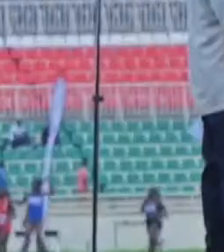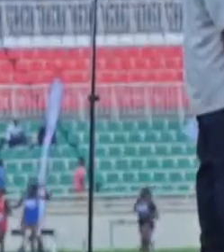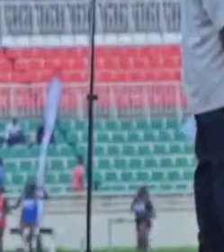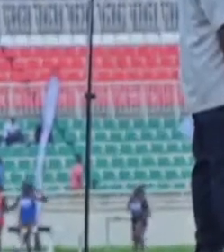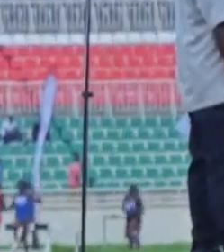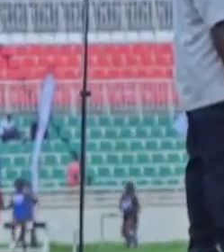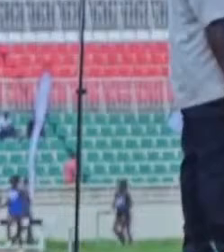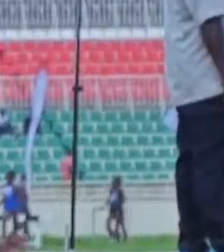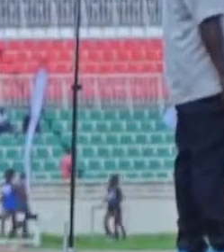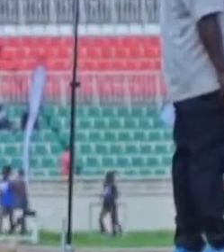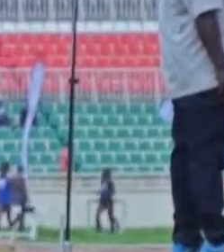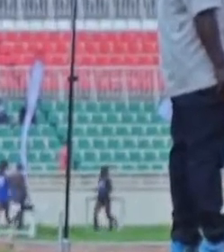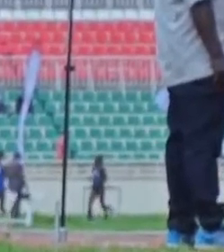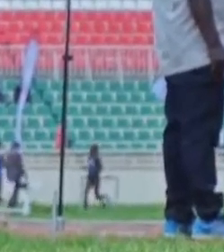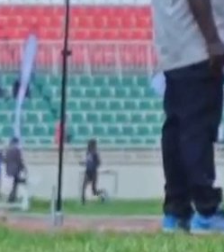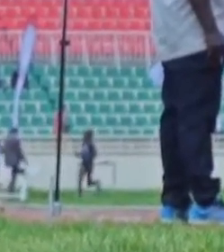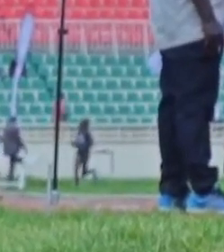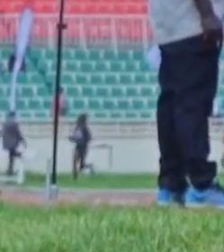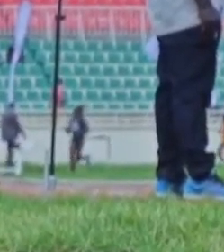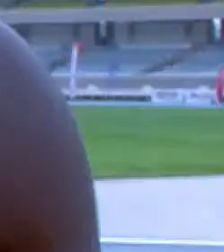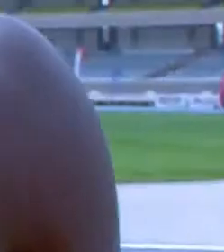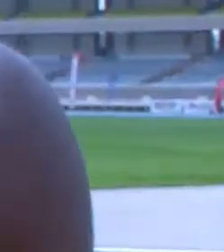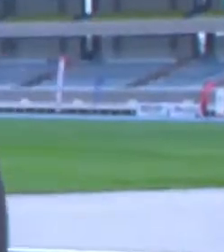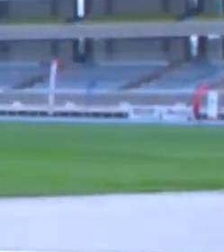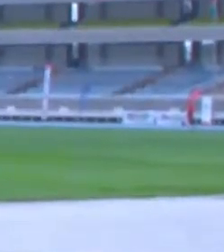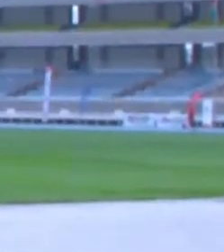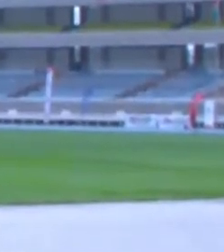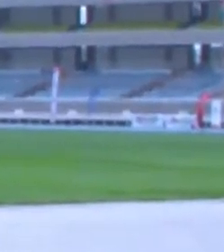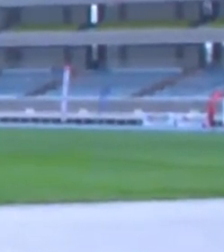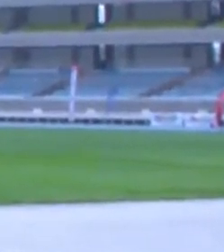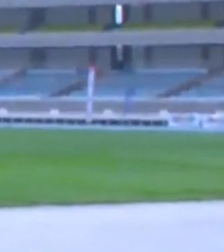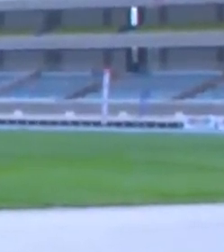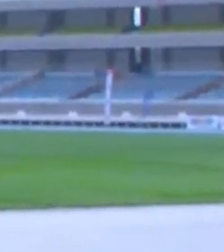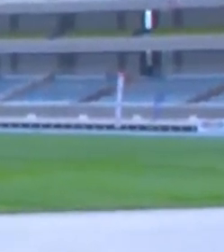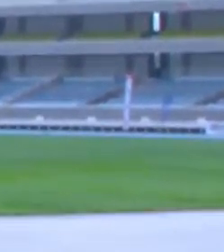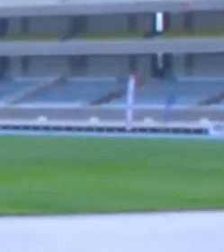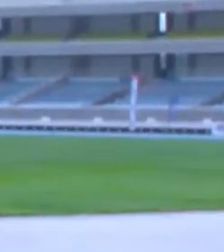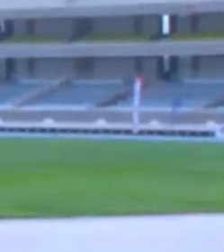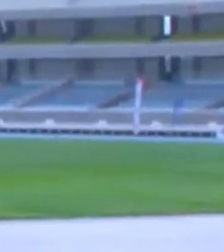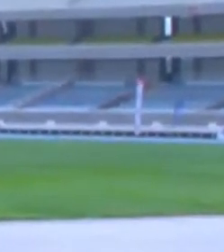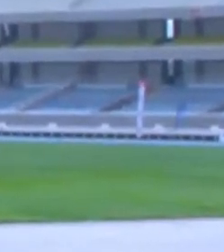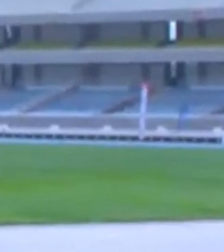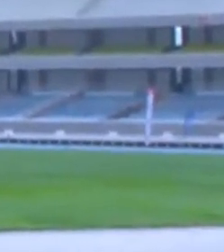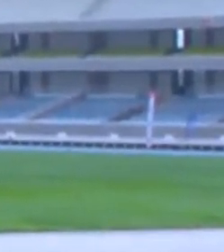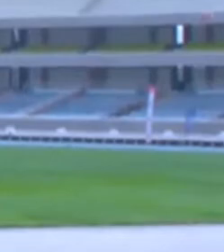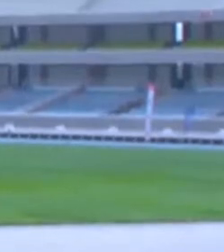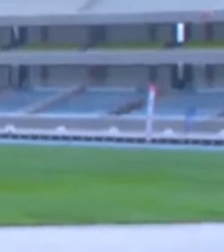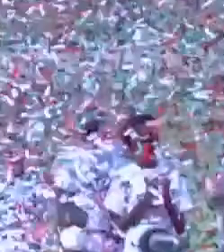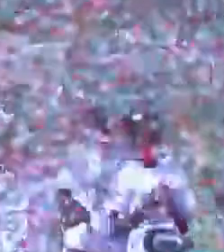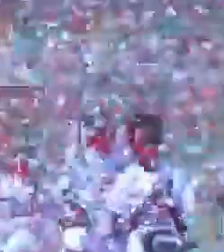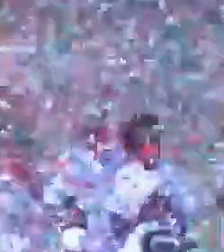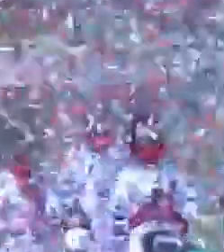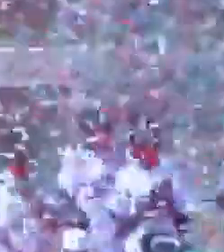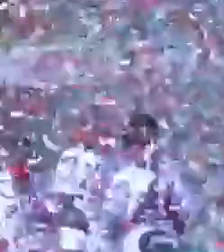www.mylottokenya.co.ke for more information. My name is Marco Tieno and I've qualified for the Olympics 100 meters. Thank you Lotto for supporting